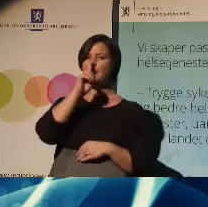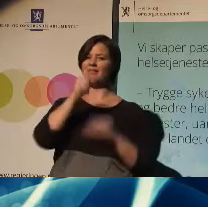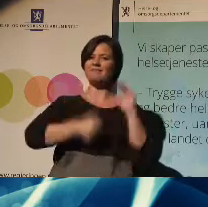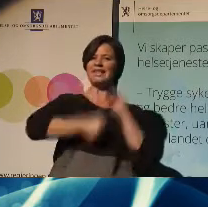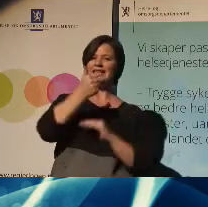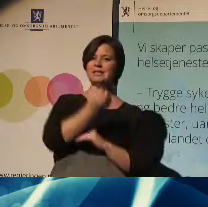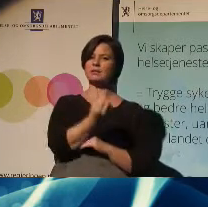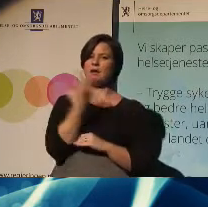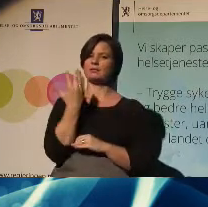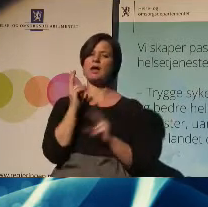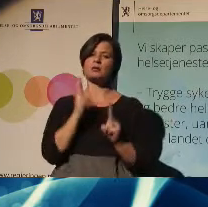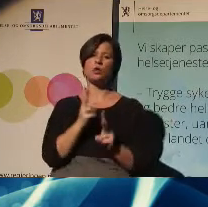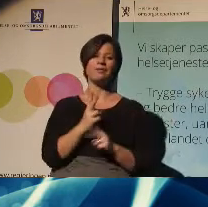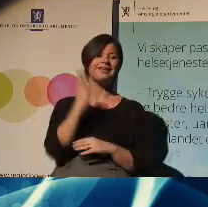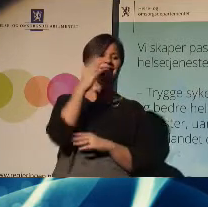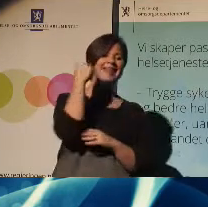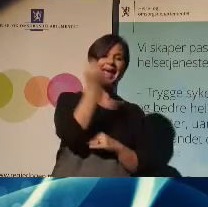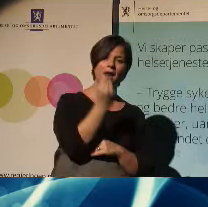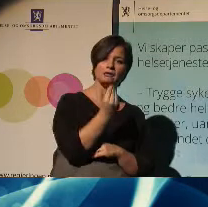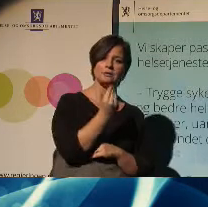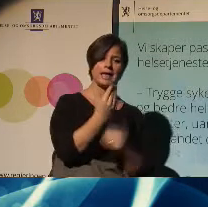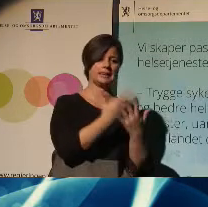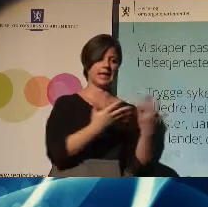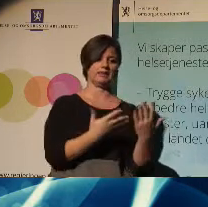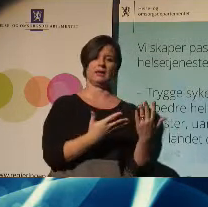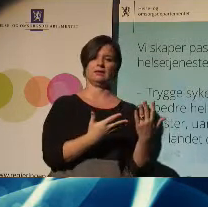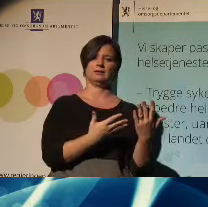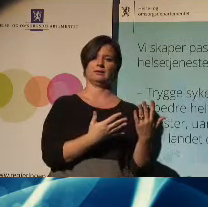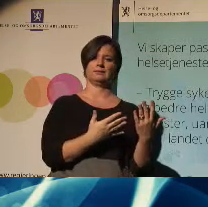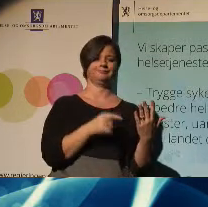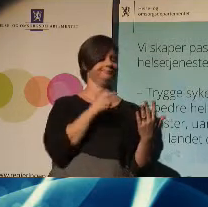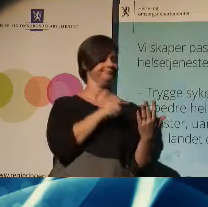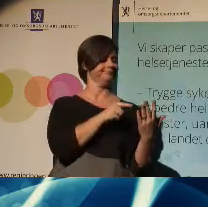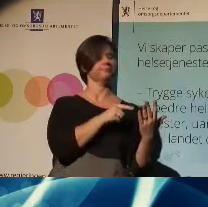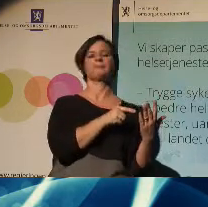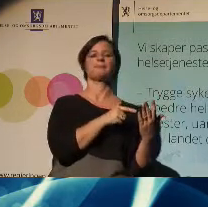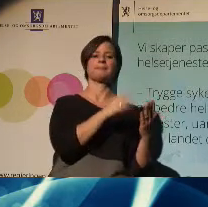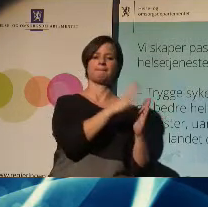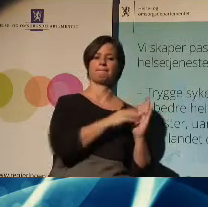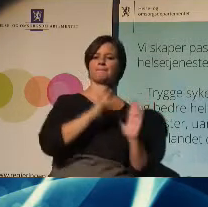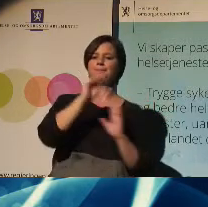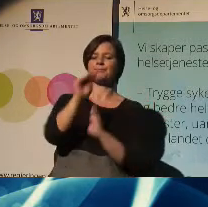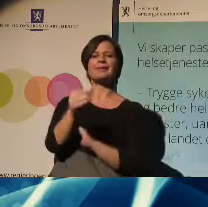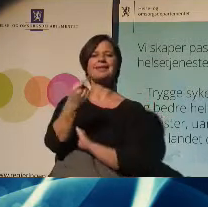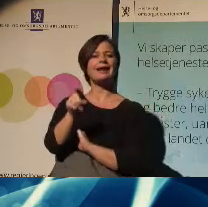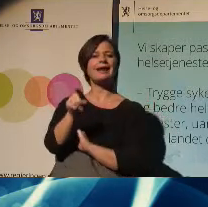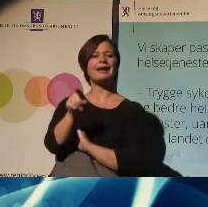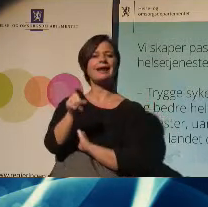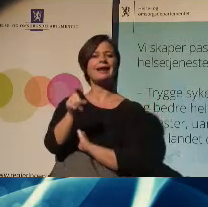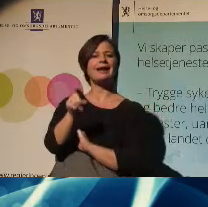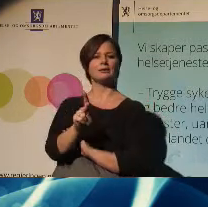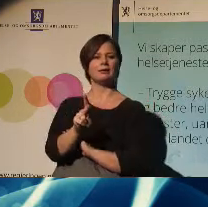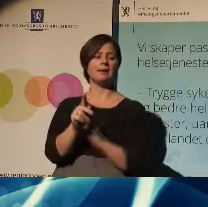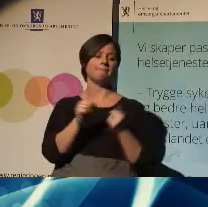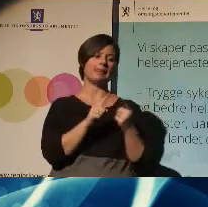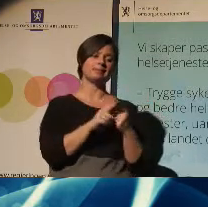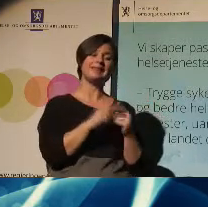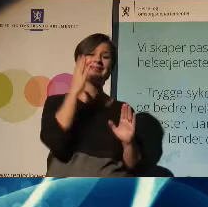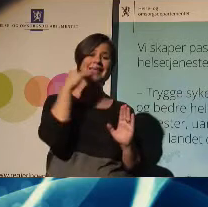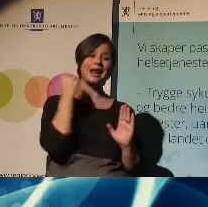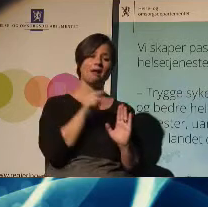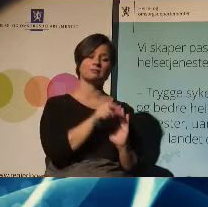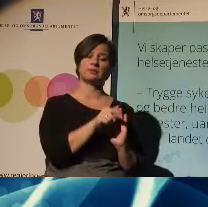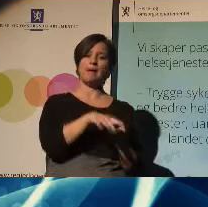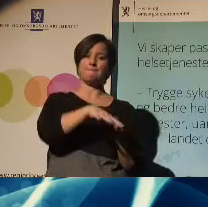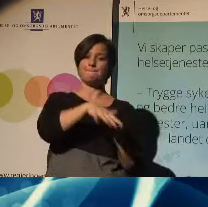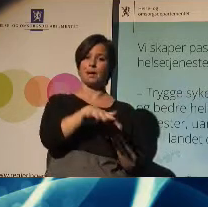Dutch ParkinsonNet was not a copy-paste introduction in Kaiser. In the Netherlands, ParkinsonNet is